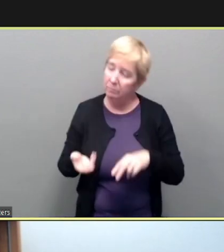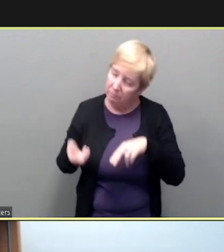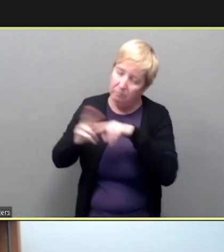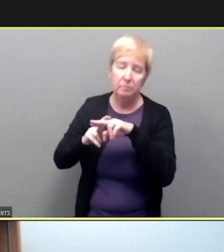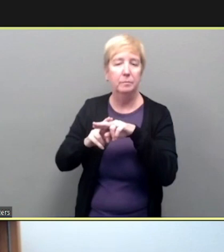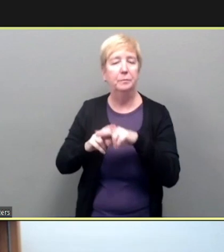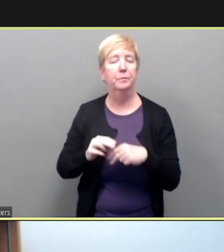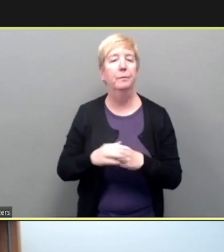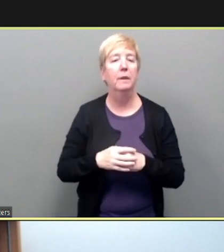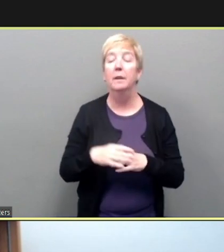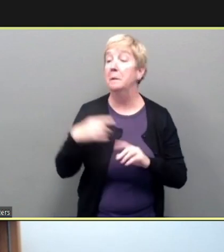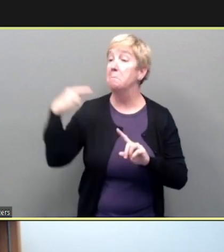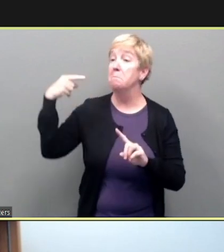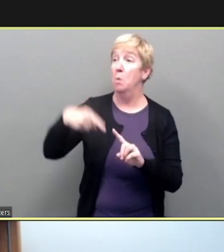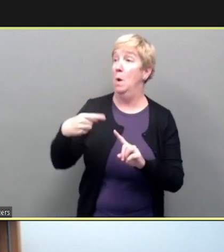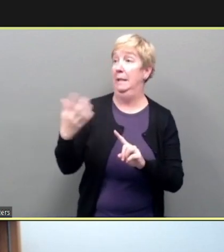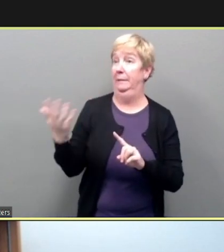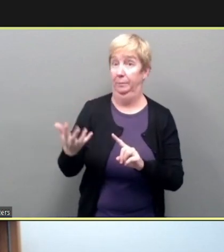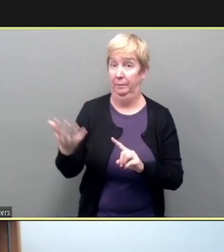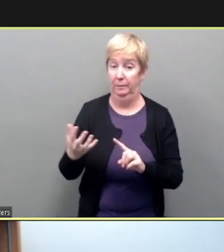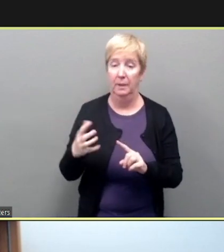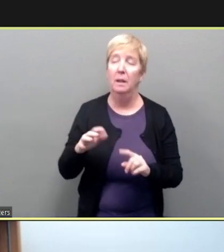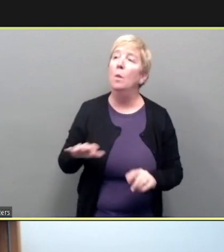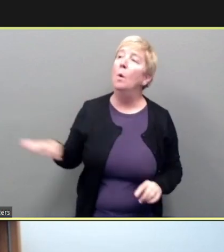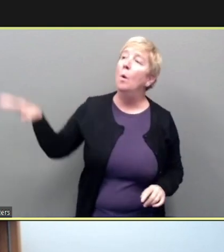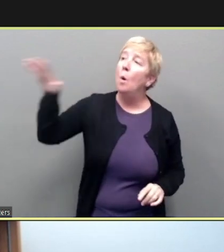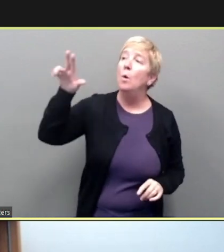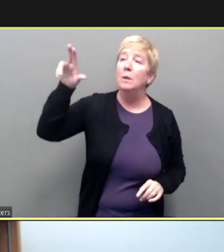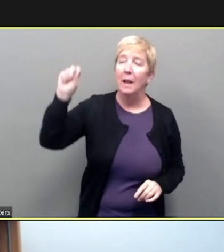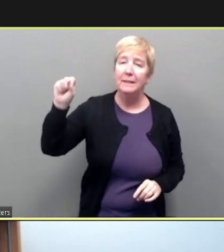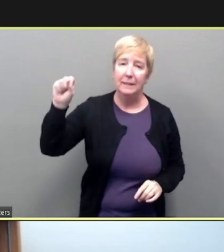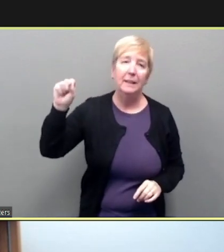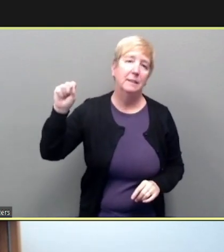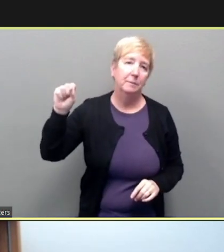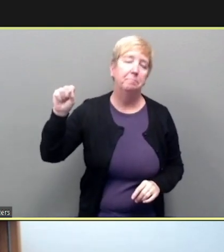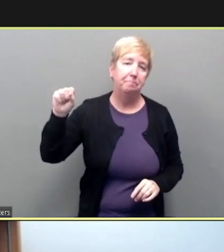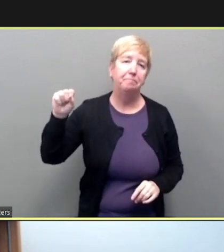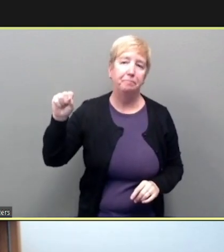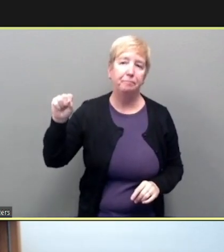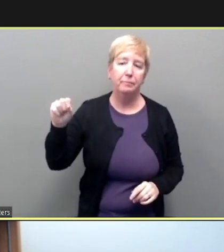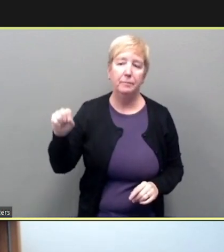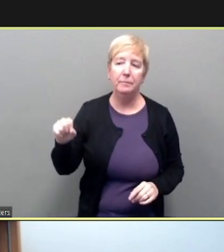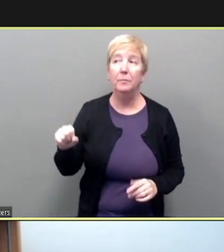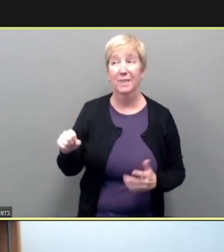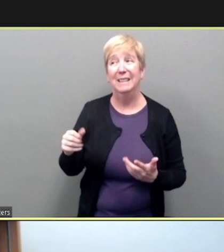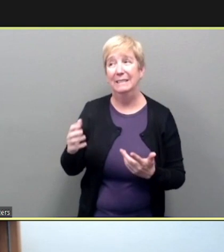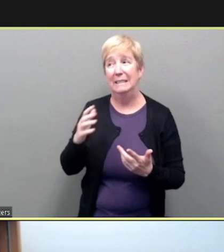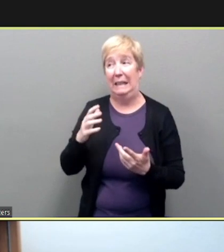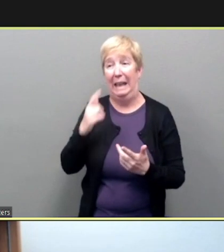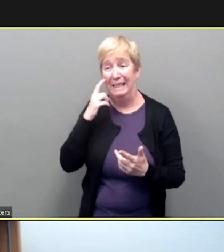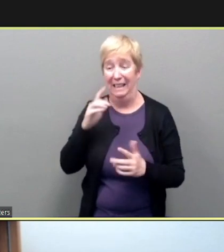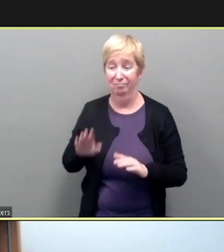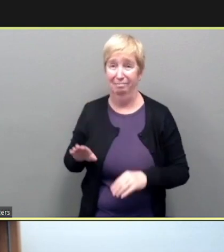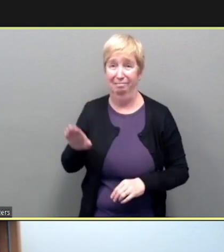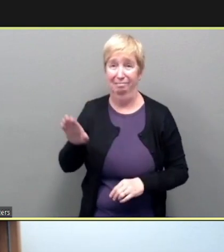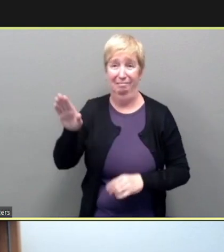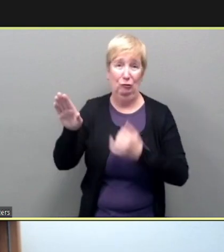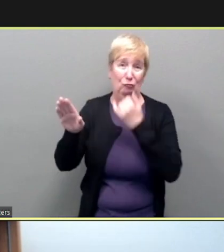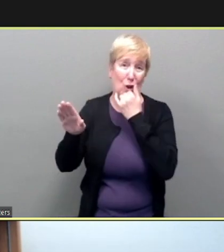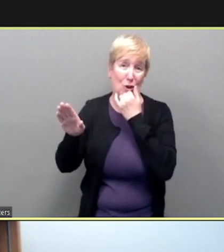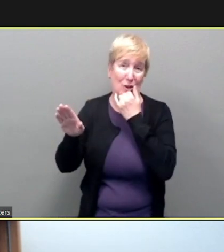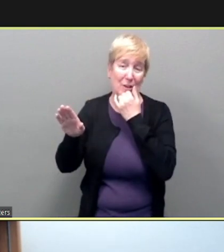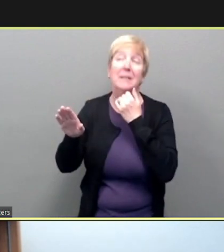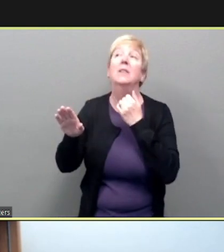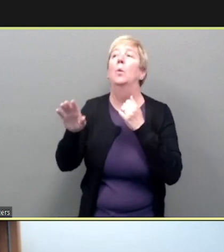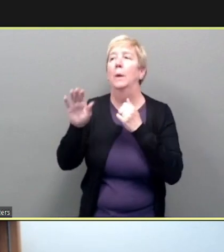this is that clearly as a nation, we in fact may be trending in the wrong direction. So we're going to need to